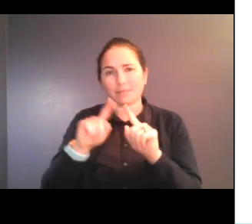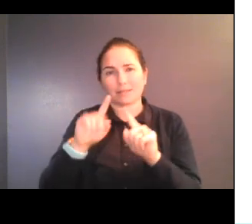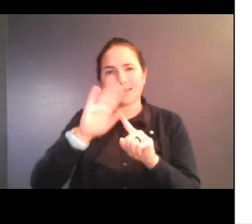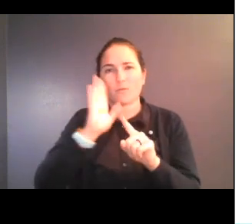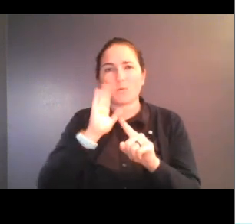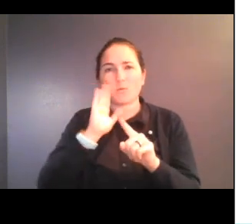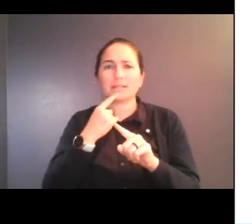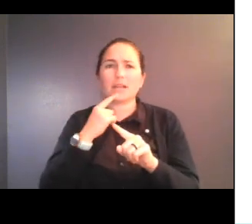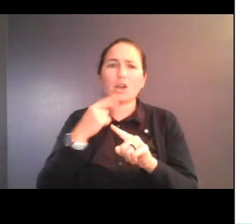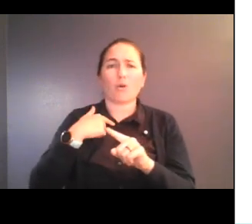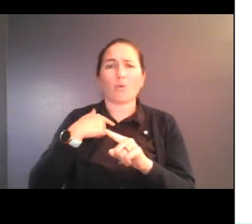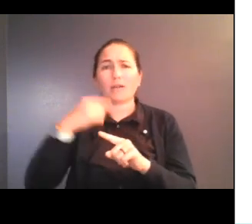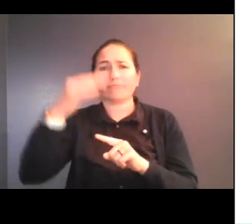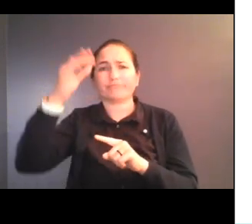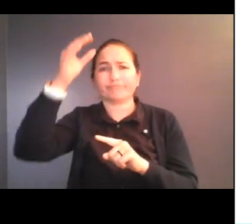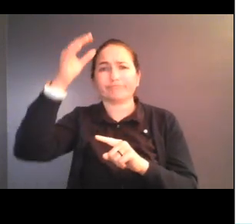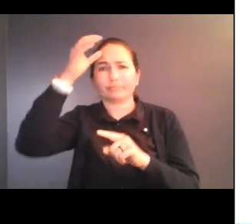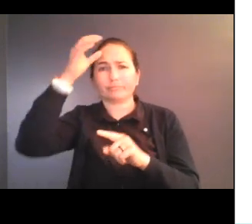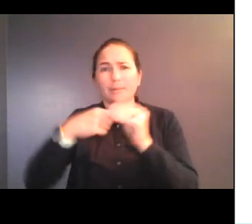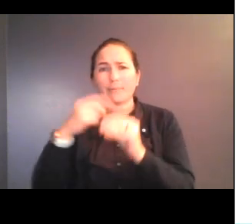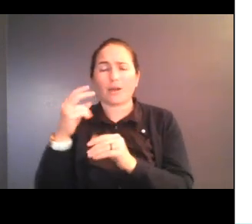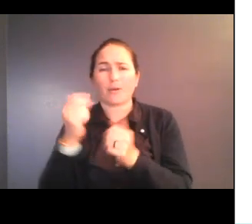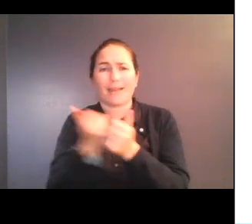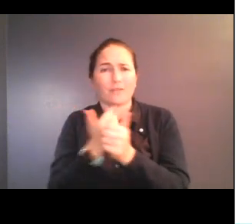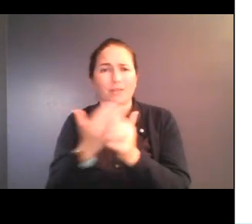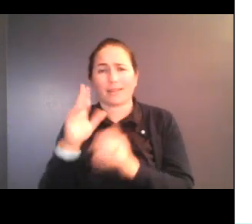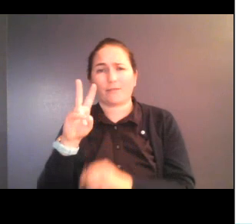even vocal fry, right?